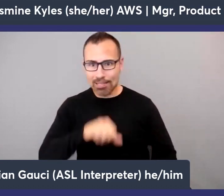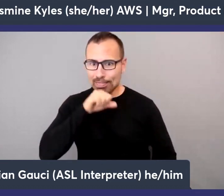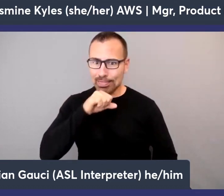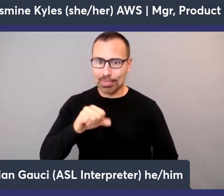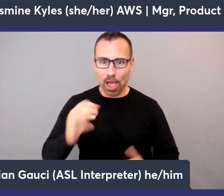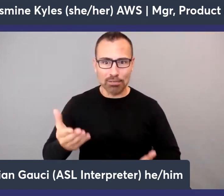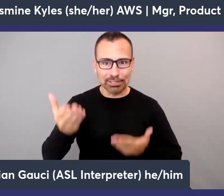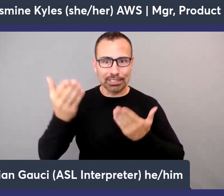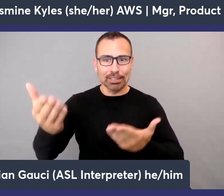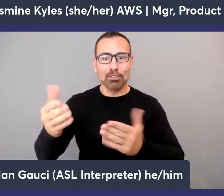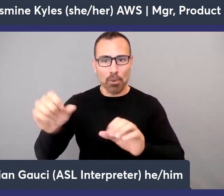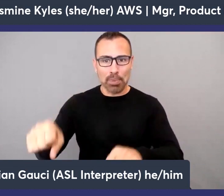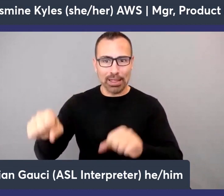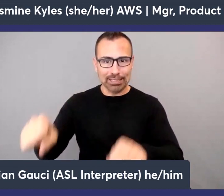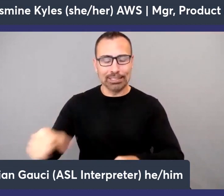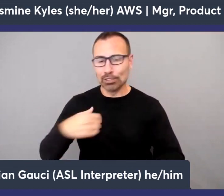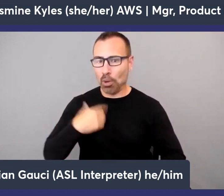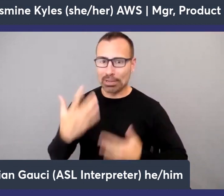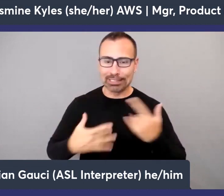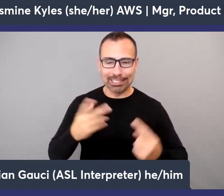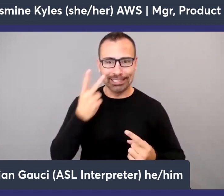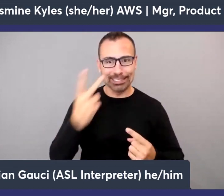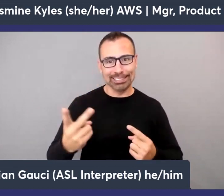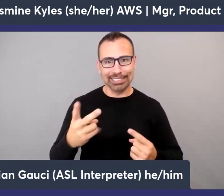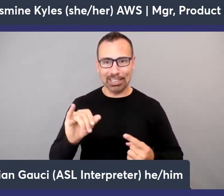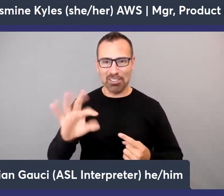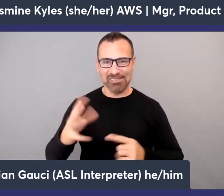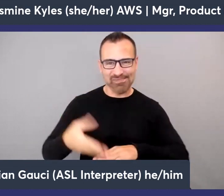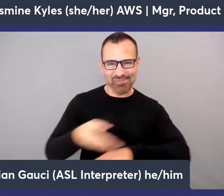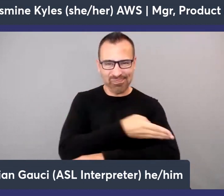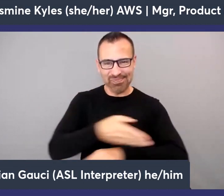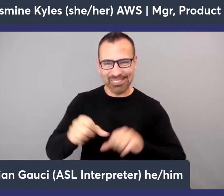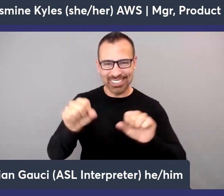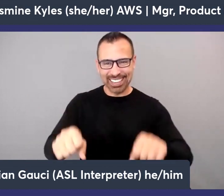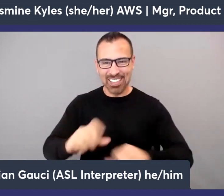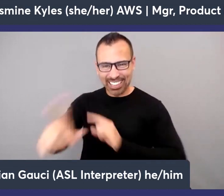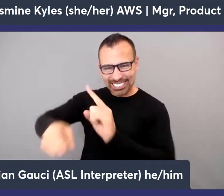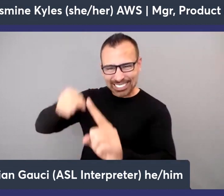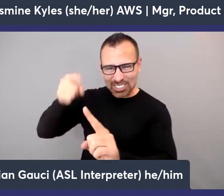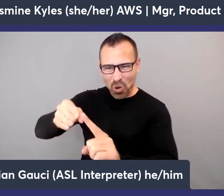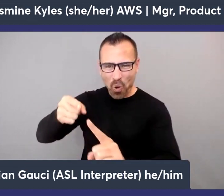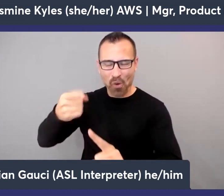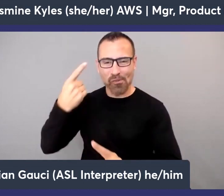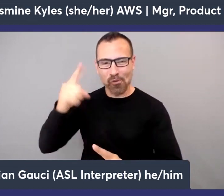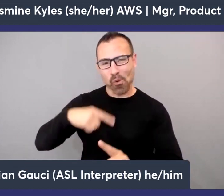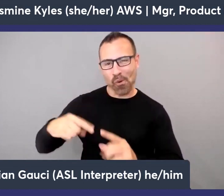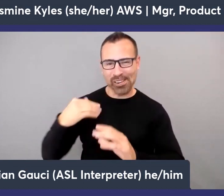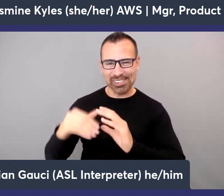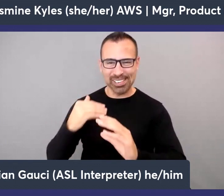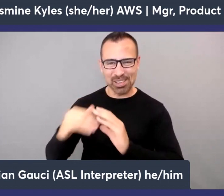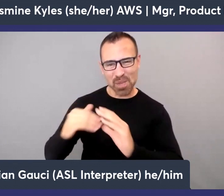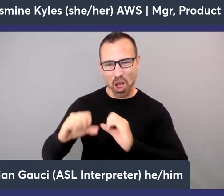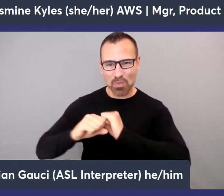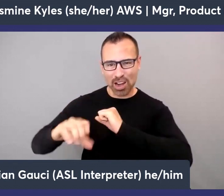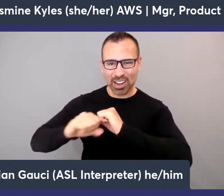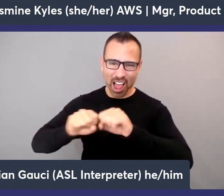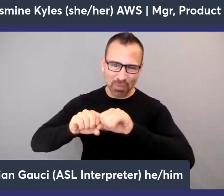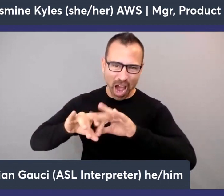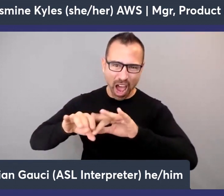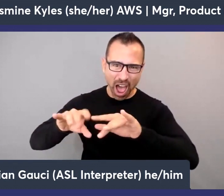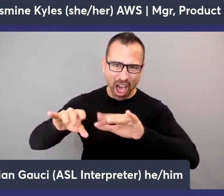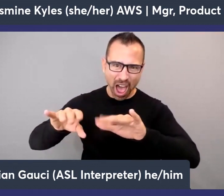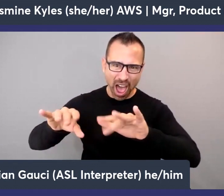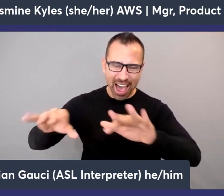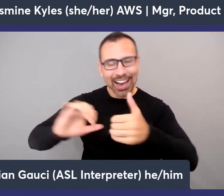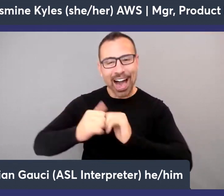excited to see how we can make it better. That's the whole goal as an email marketer, is like, how do we get to the inbox? We want to make sure that we